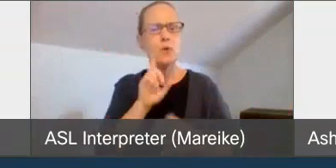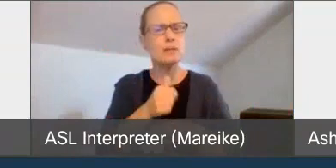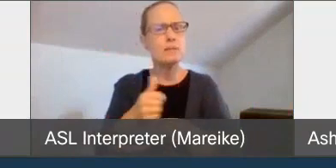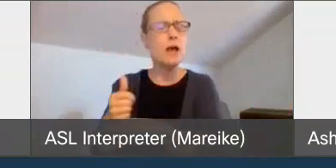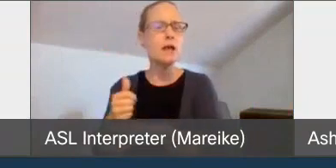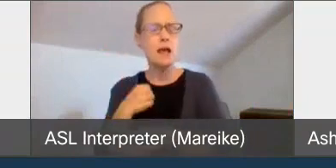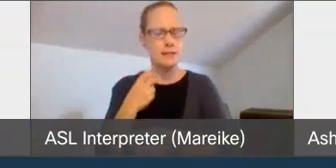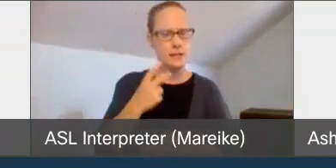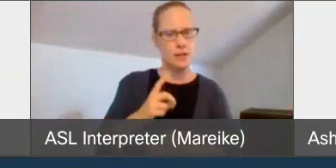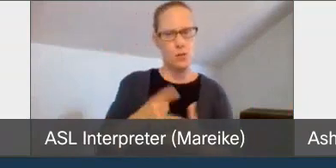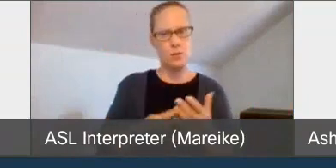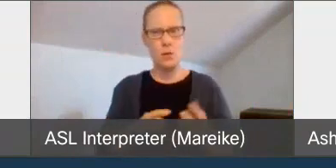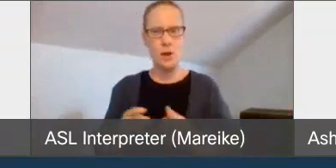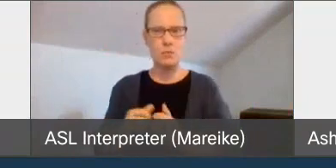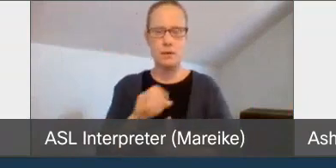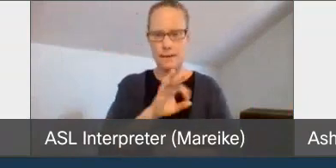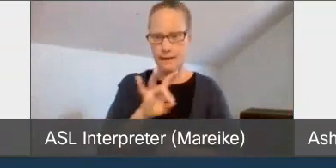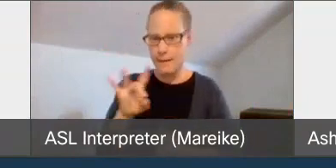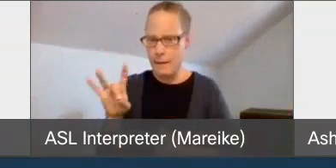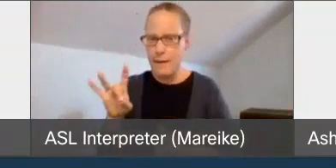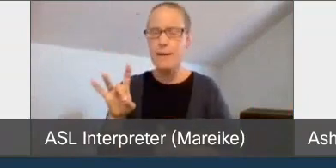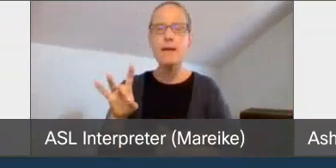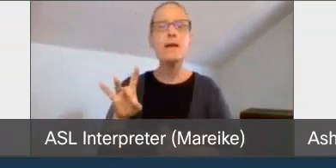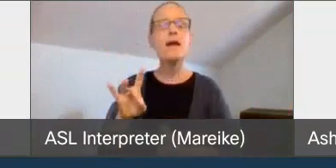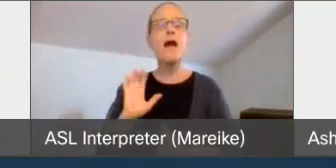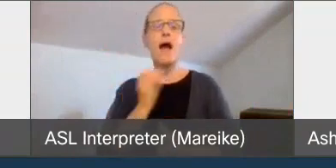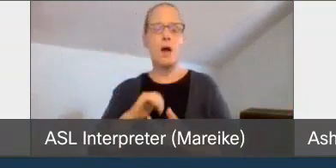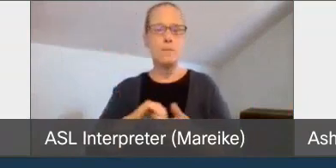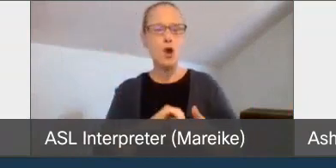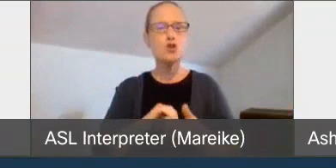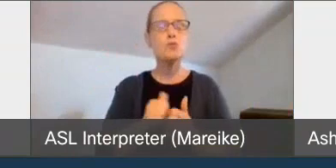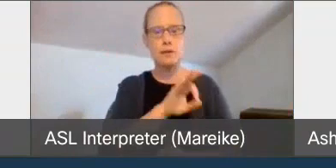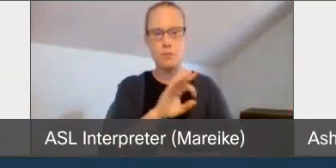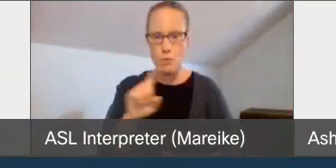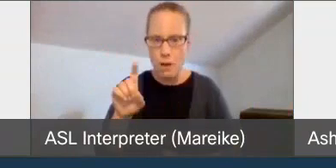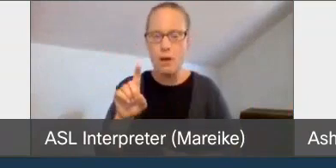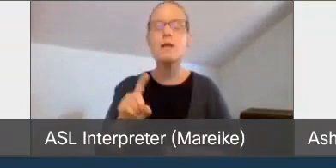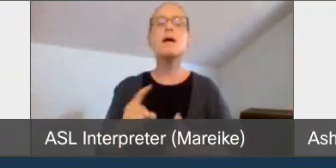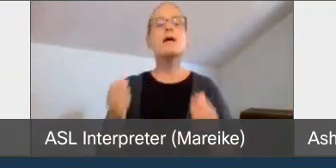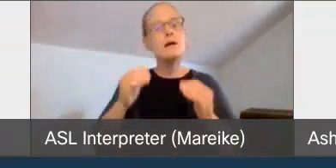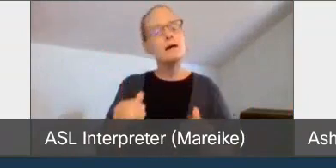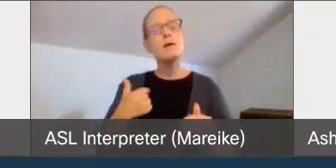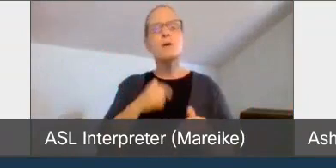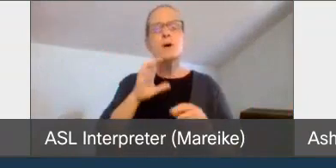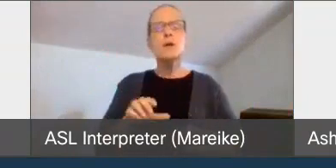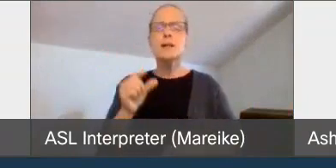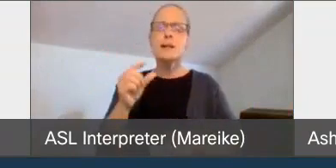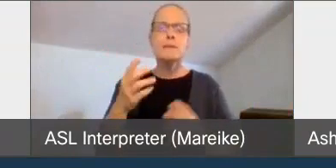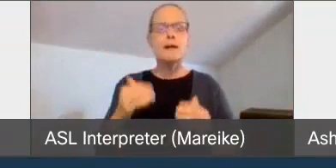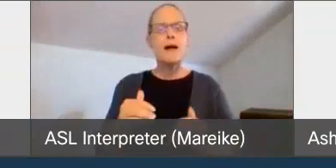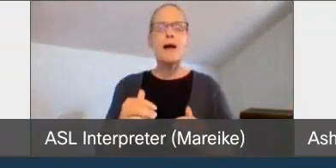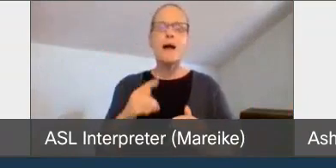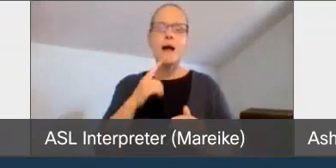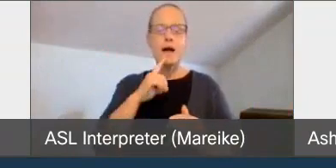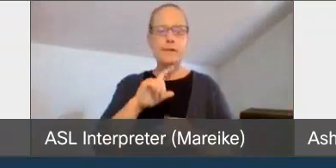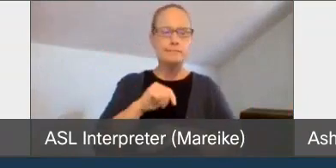where we are with 988 and our partnership with 911. And then we'll do a little bit of table